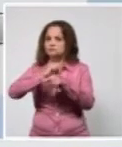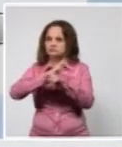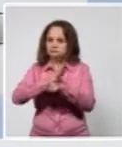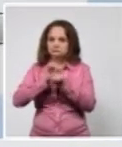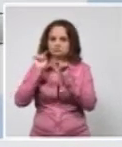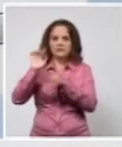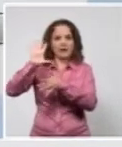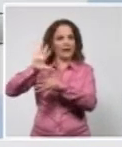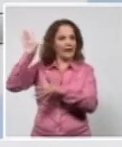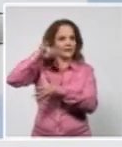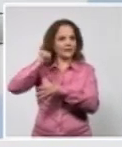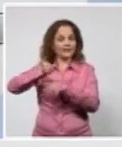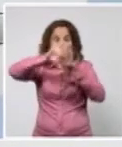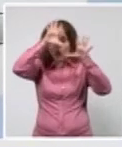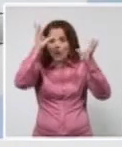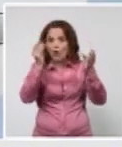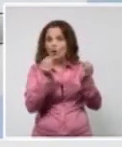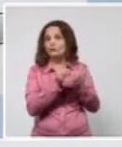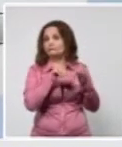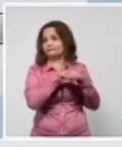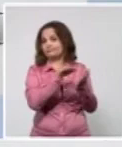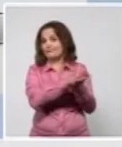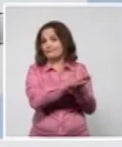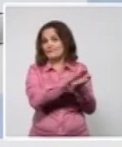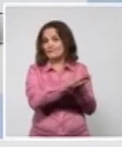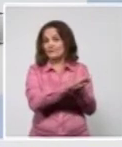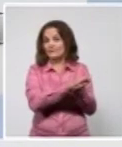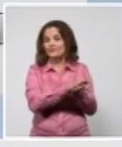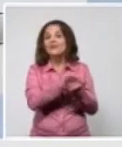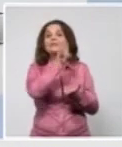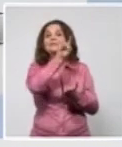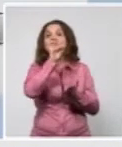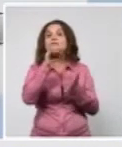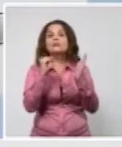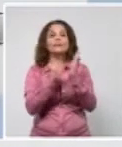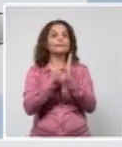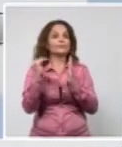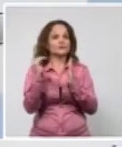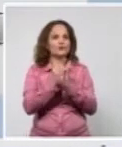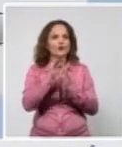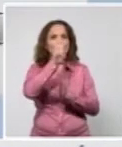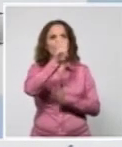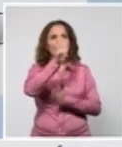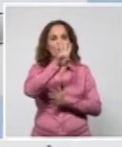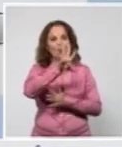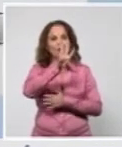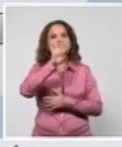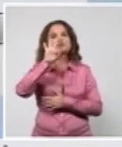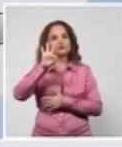48,745 new cases diagnosed yesterday, and accumulates